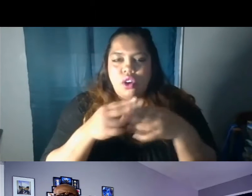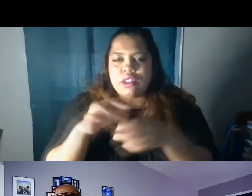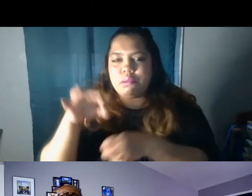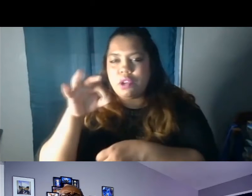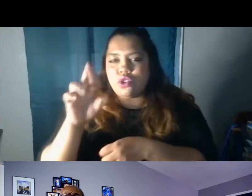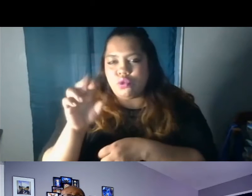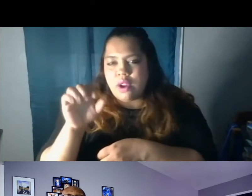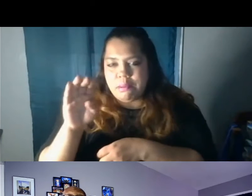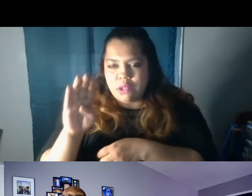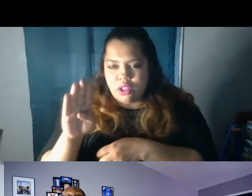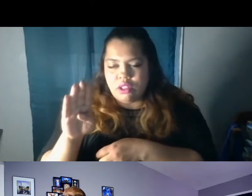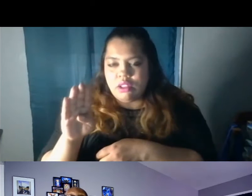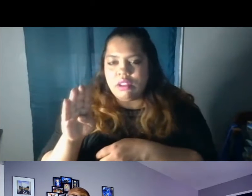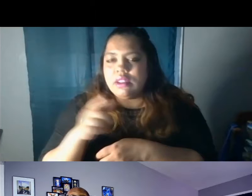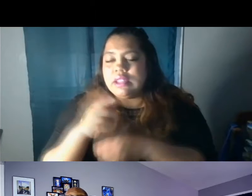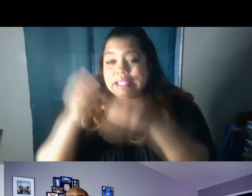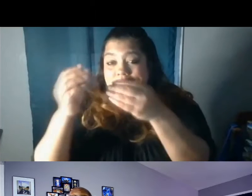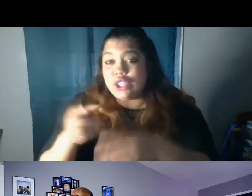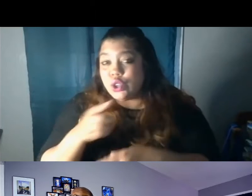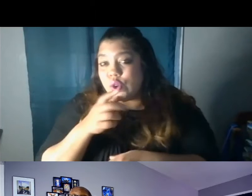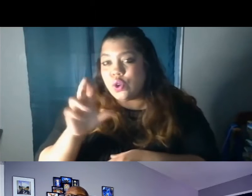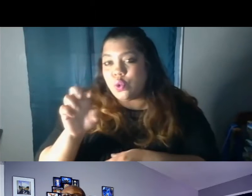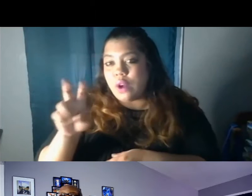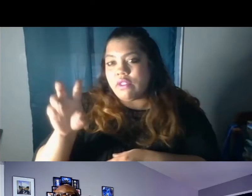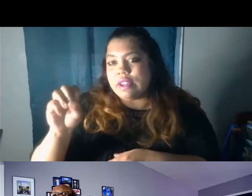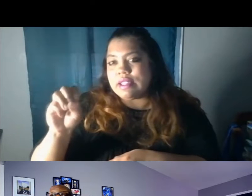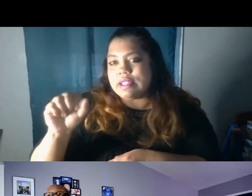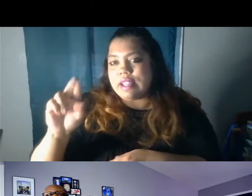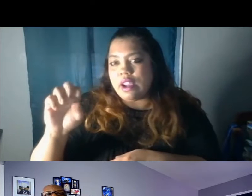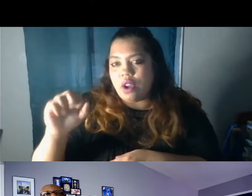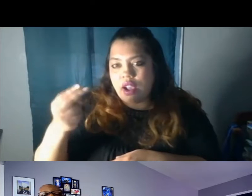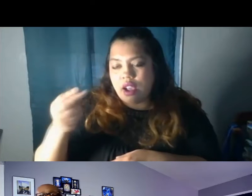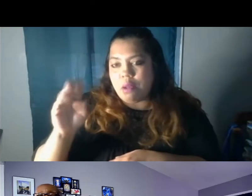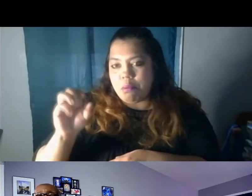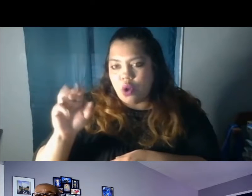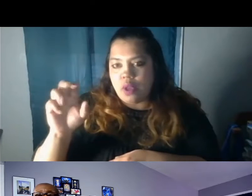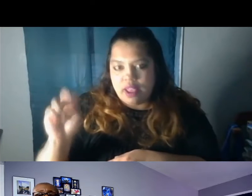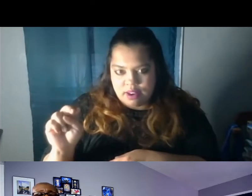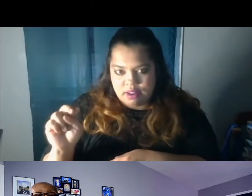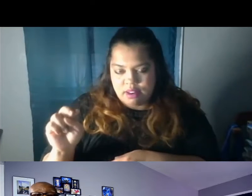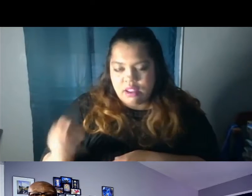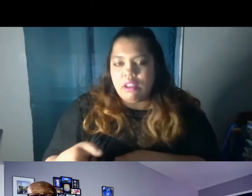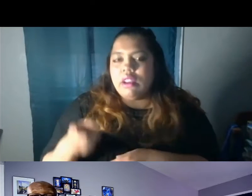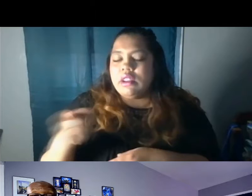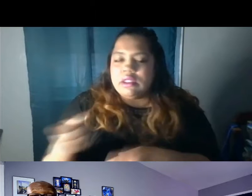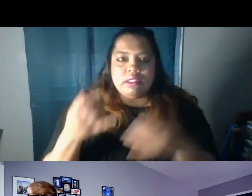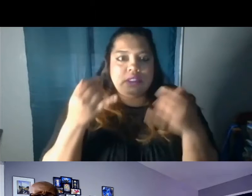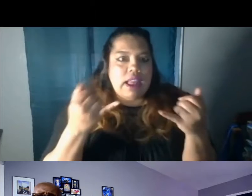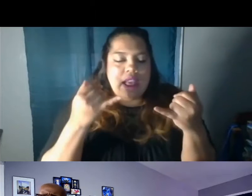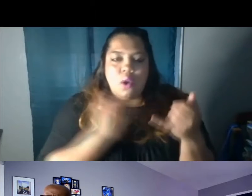Rebel encourages you to clarify the beliefs that are personally meaningful for you.